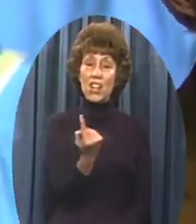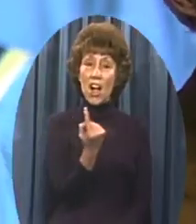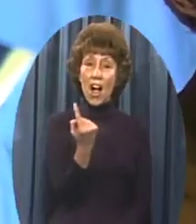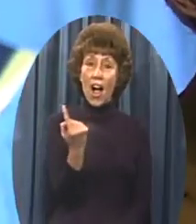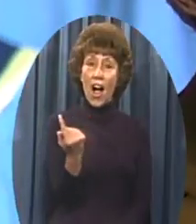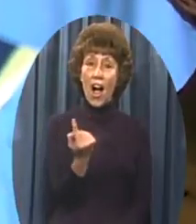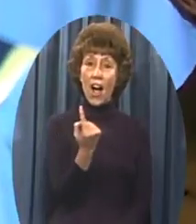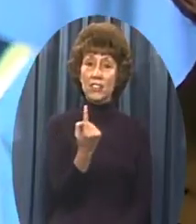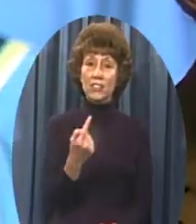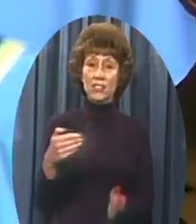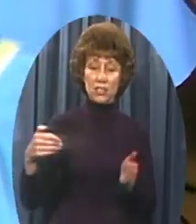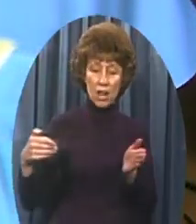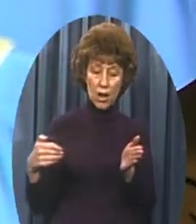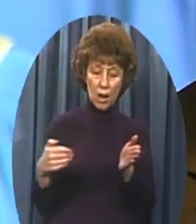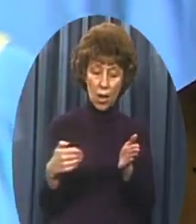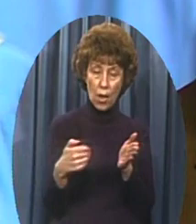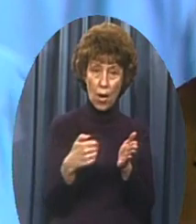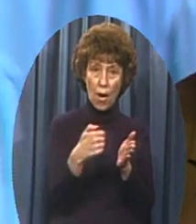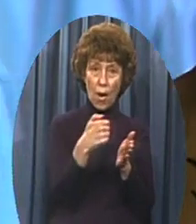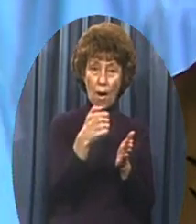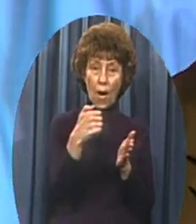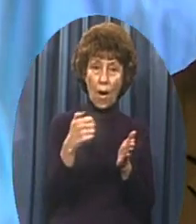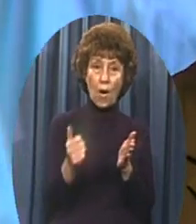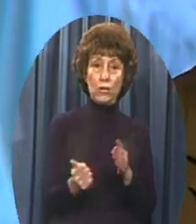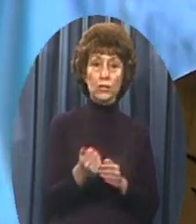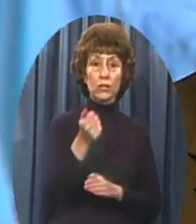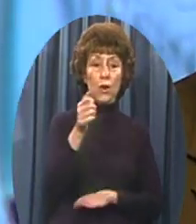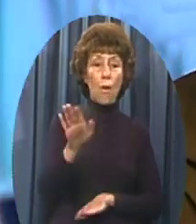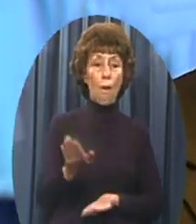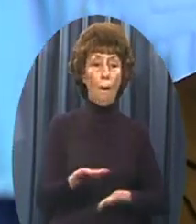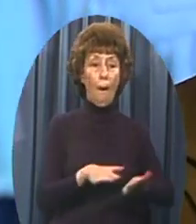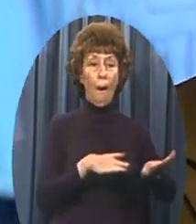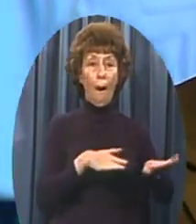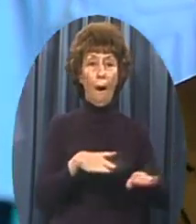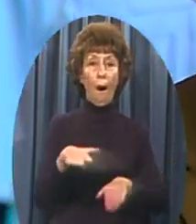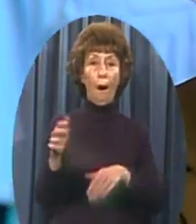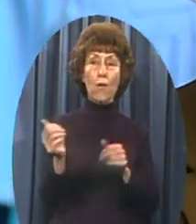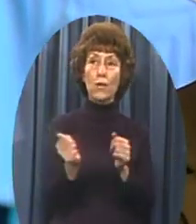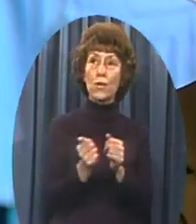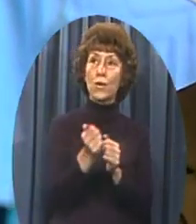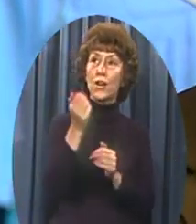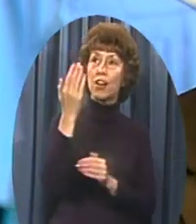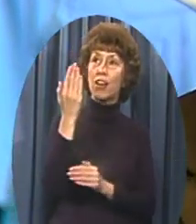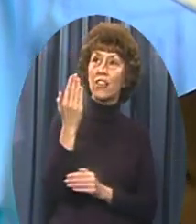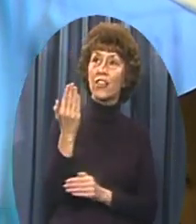Just a closer walk with thee.